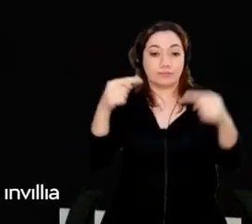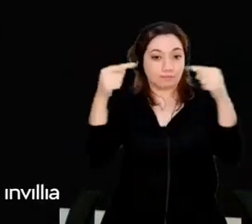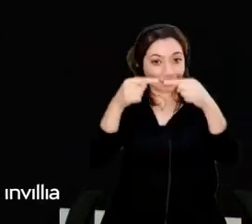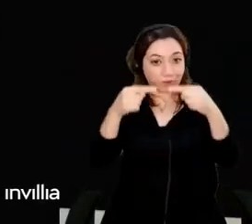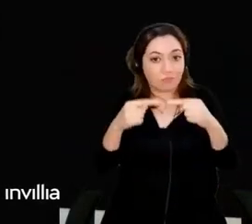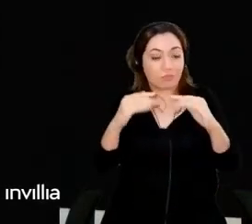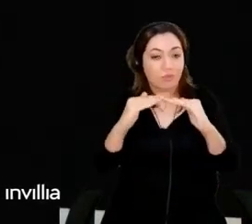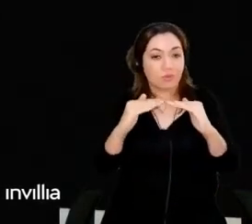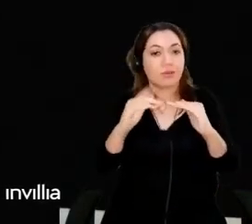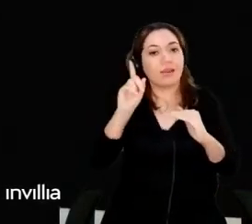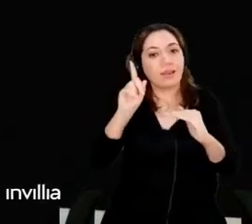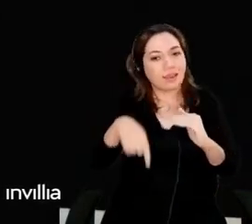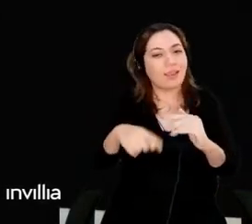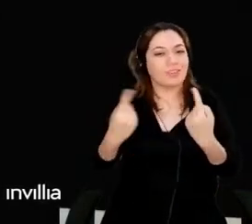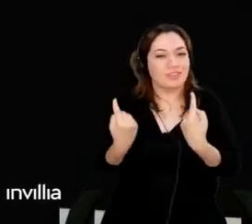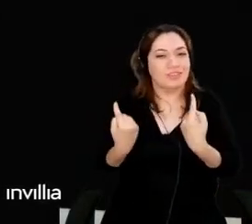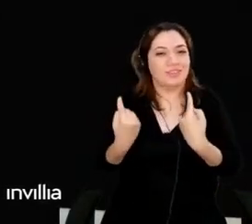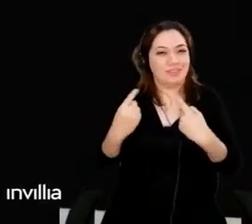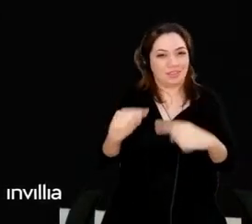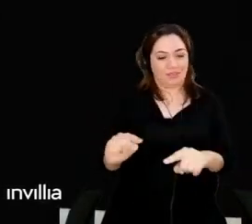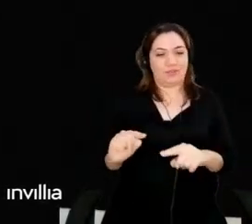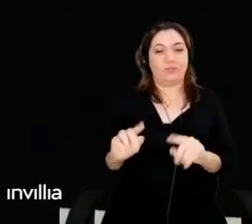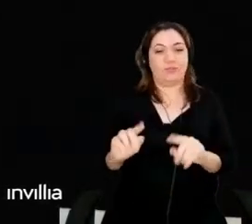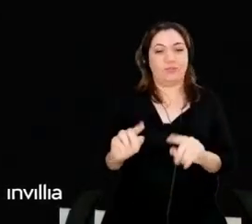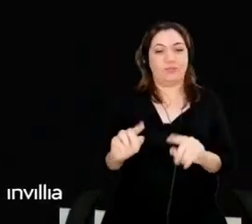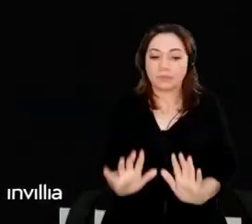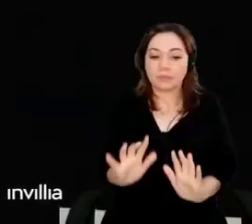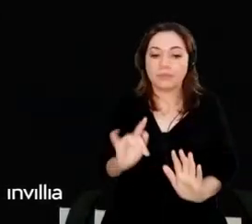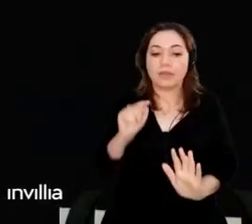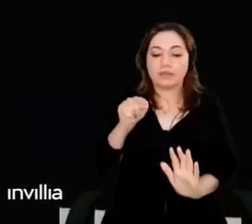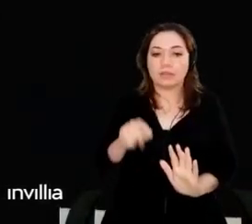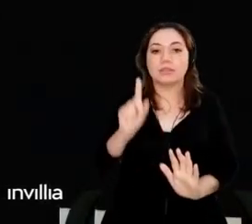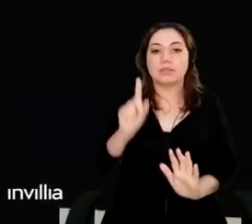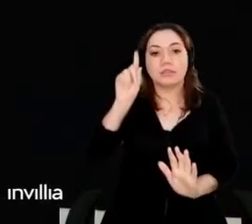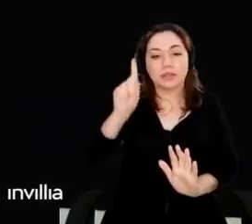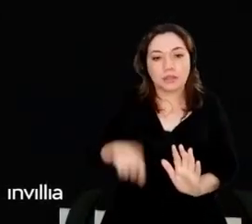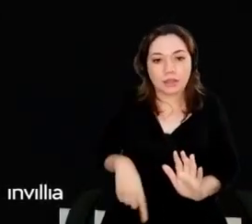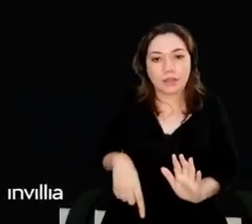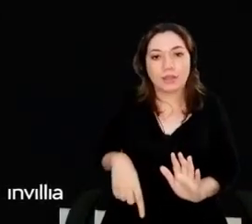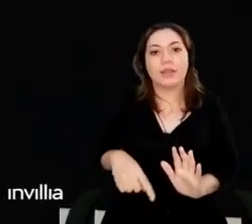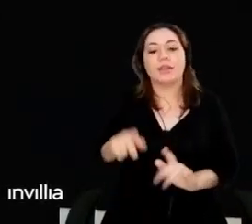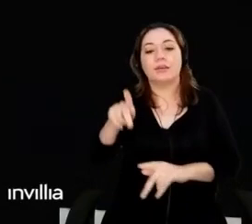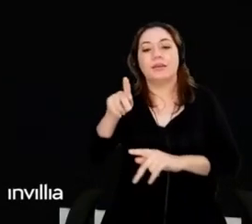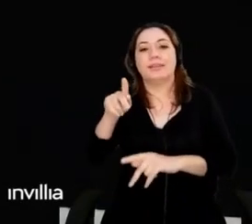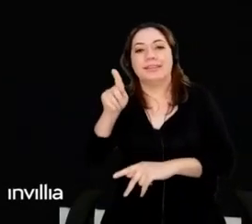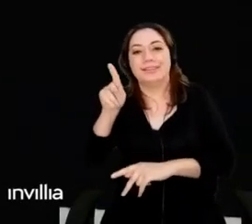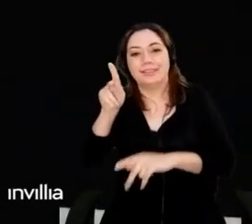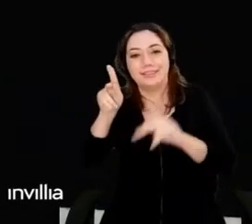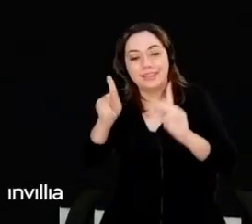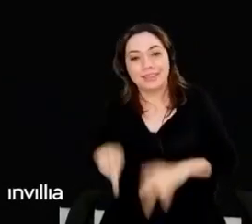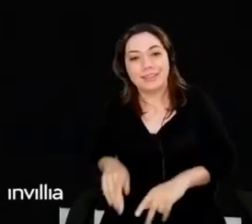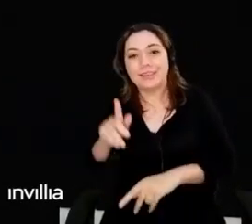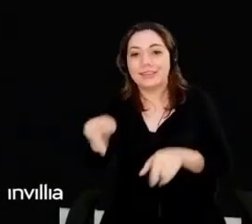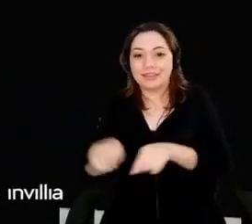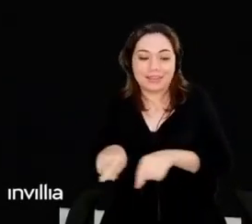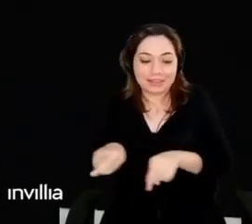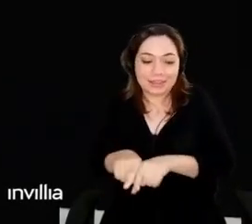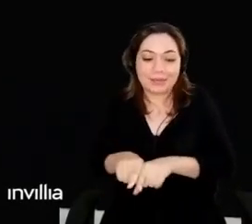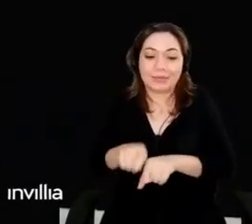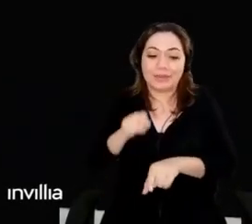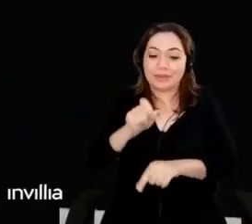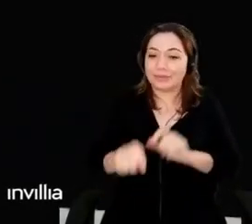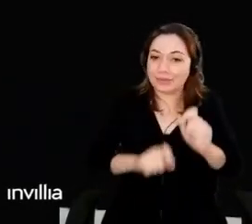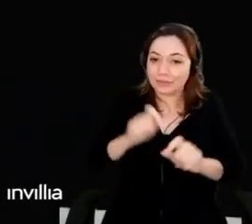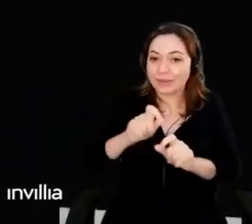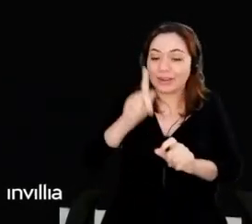alignment is where technology and people match, because we have a responsibility as humans to make sure the AI